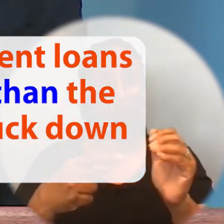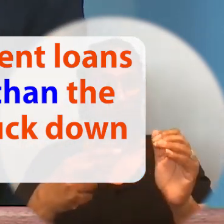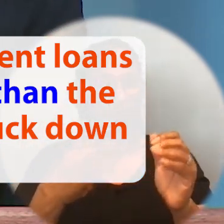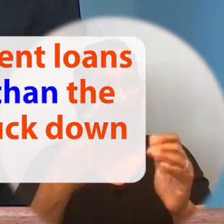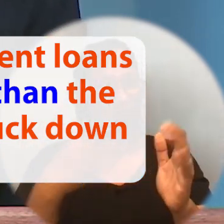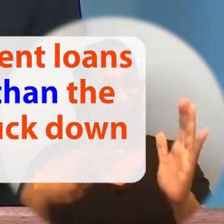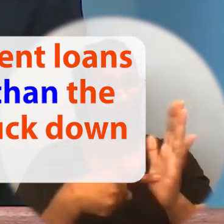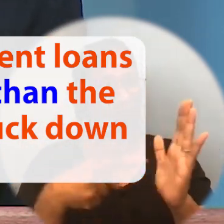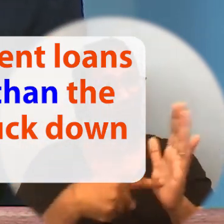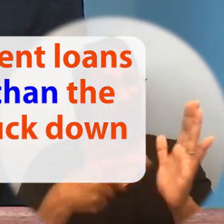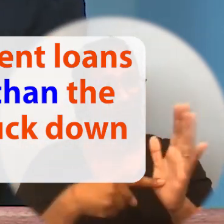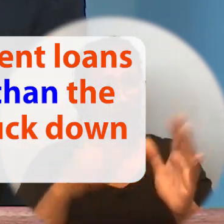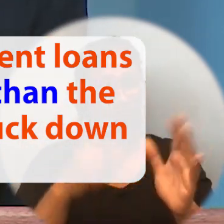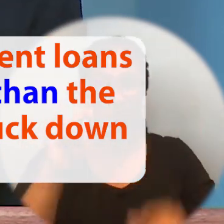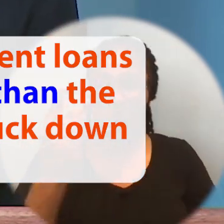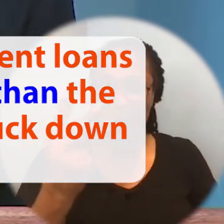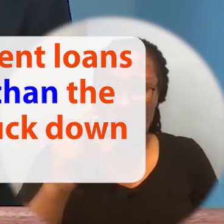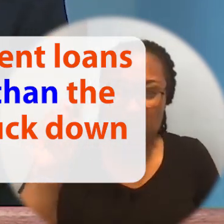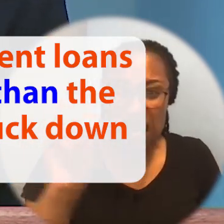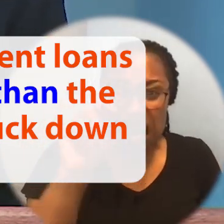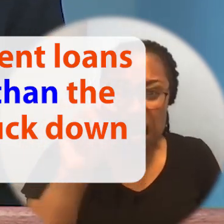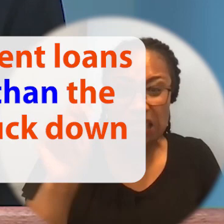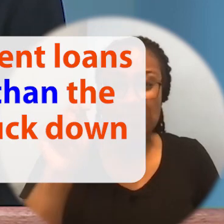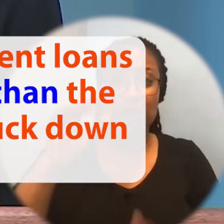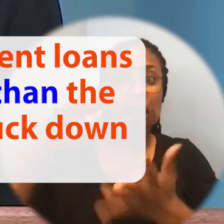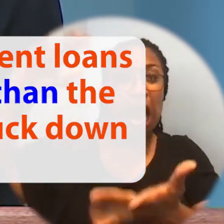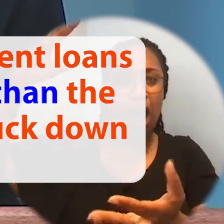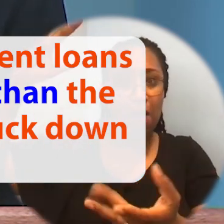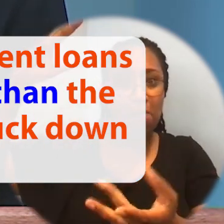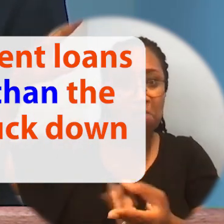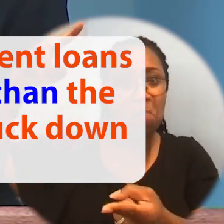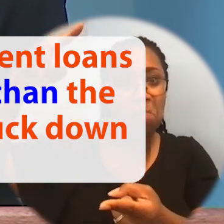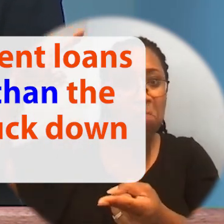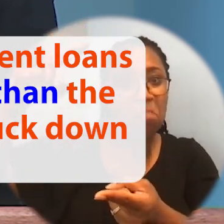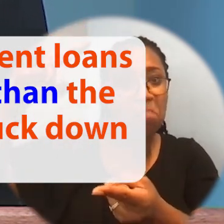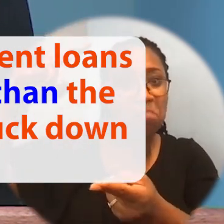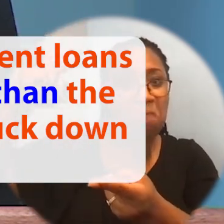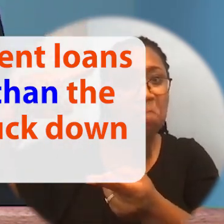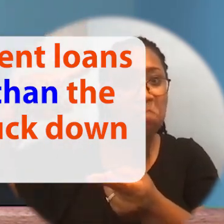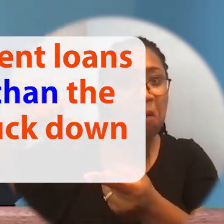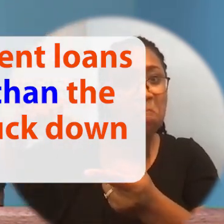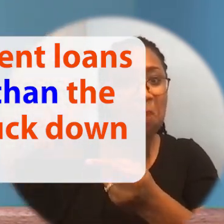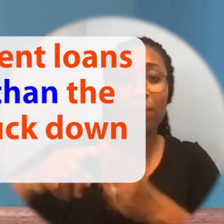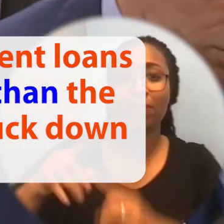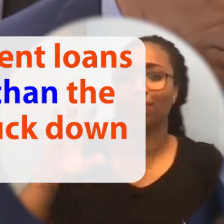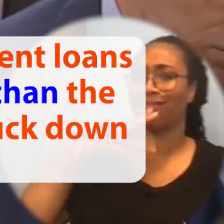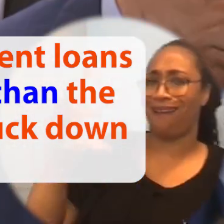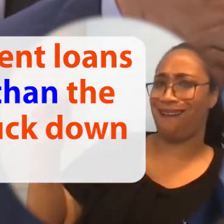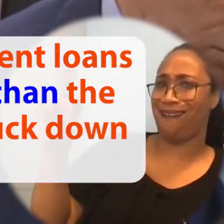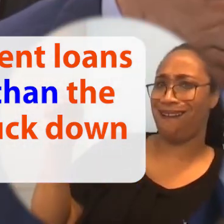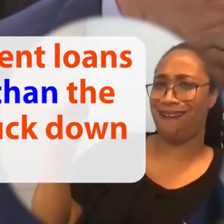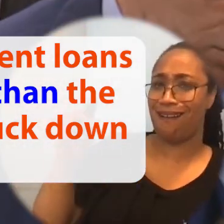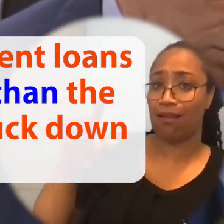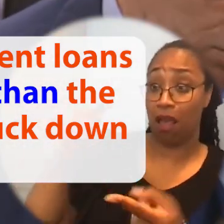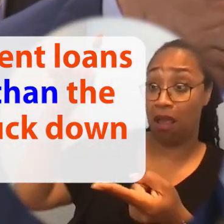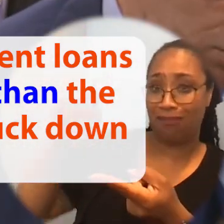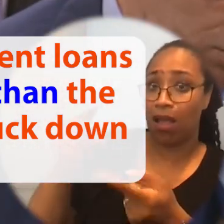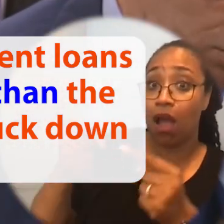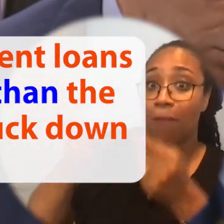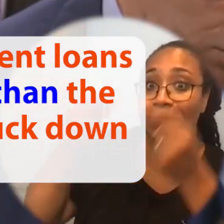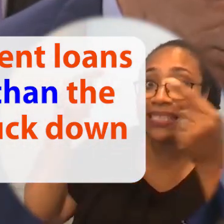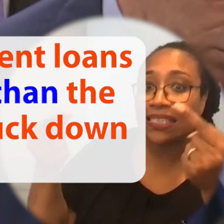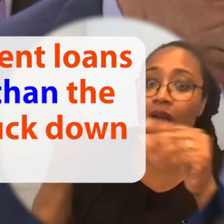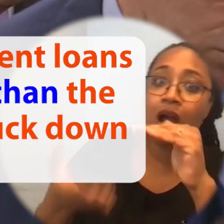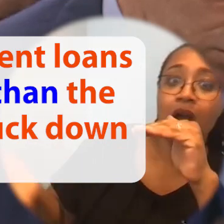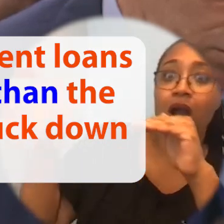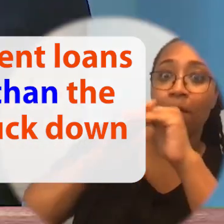that is the end of deficit reduction because of Bidenomics, because of the work that he's been doing. That's spending coming off. The deficit's actually increasing according to the CBO.